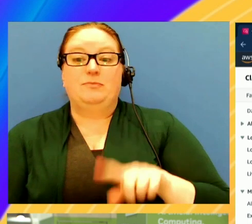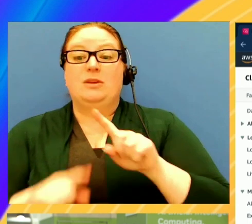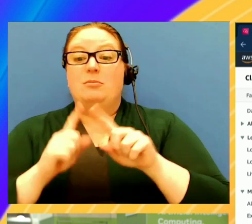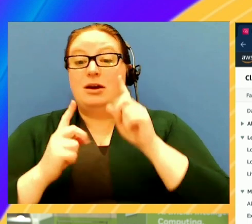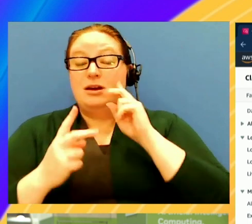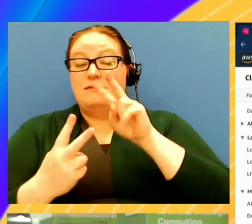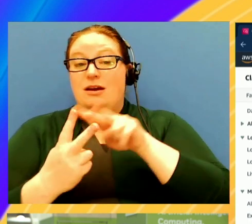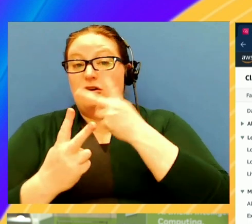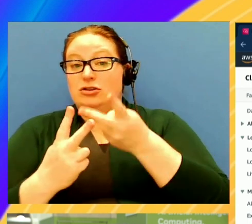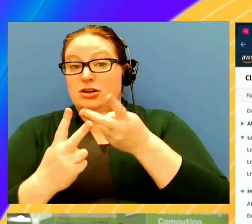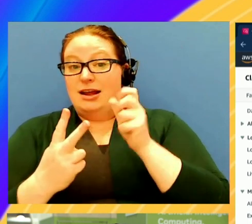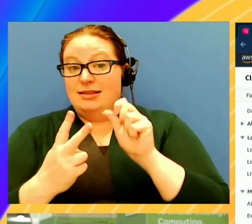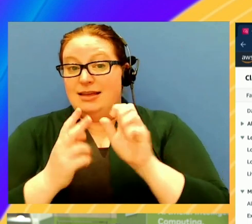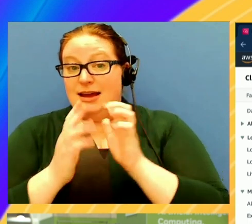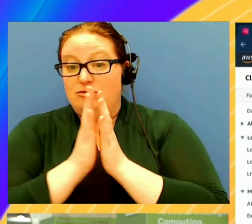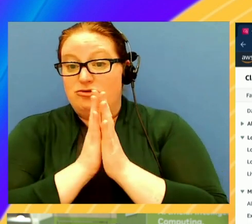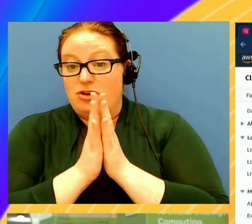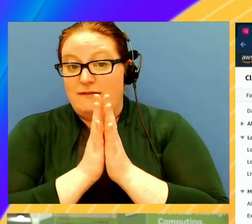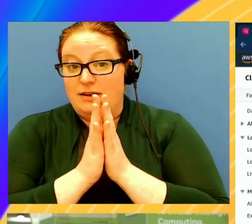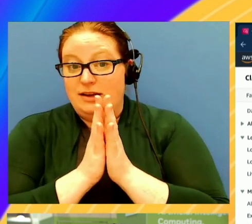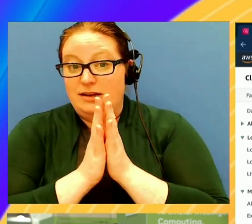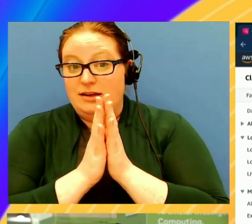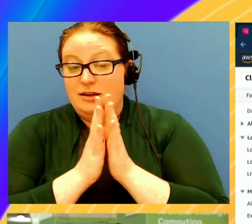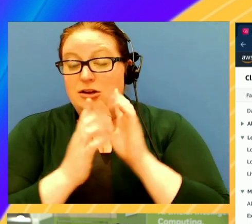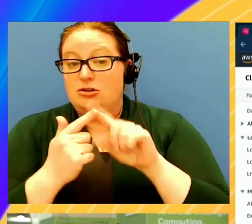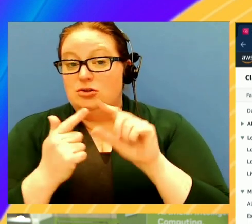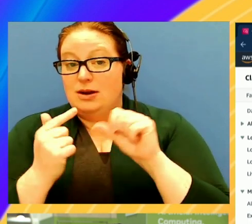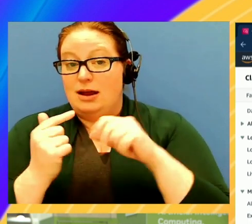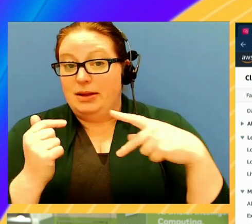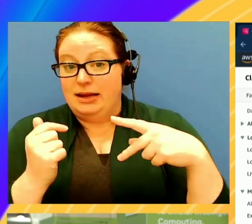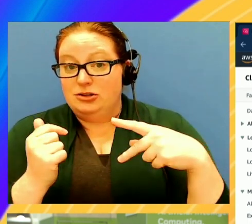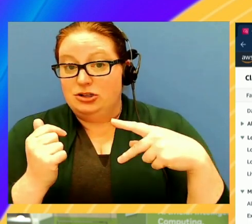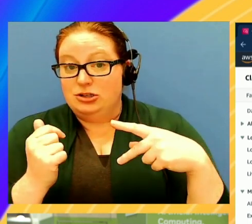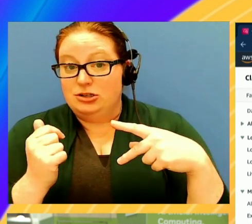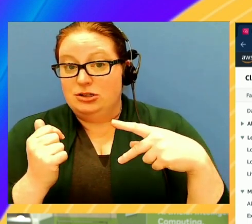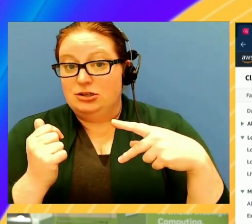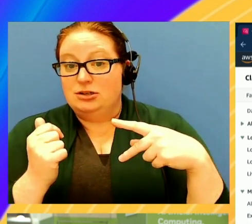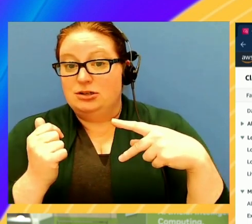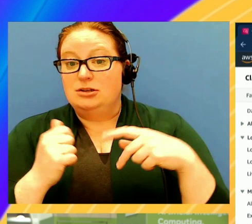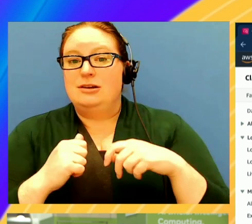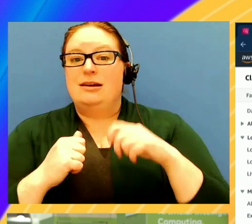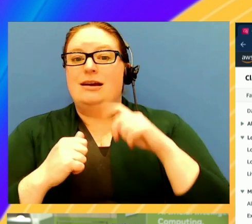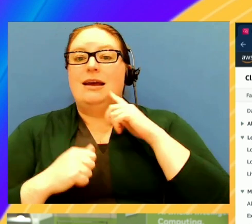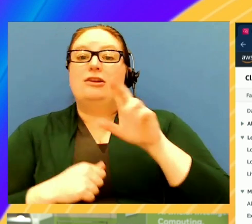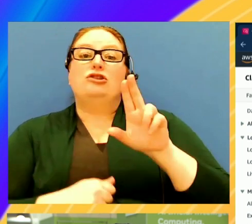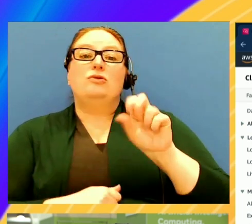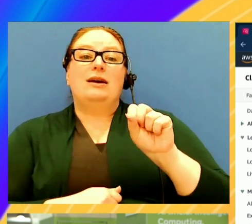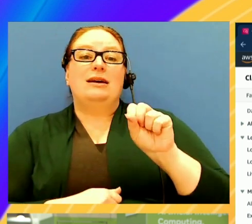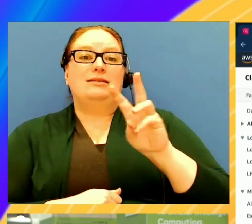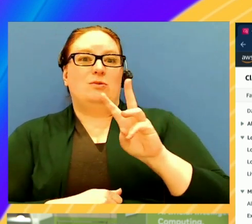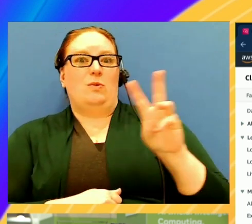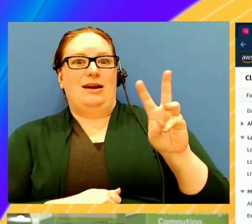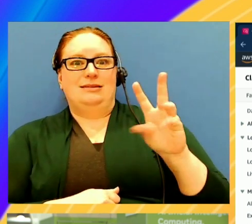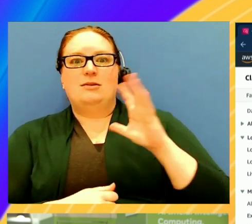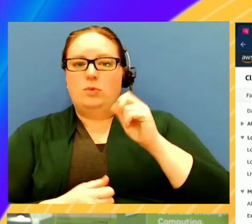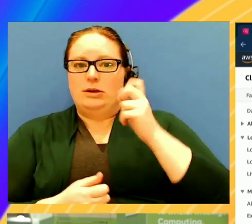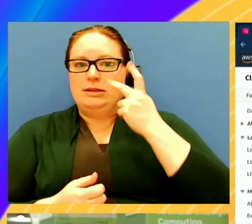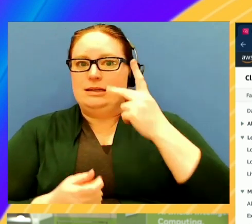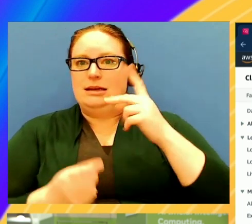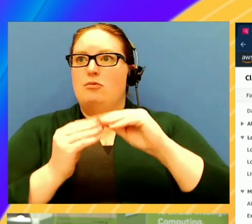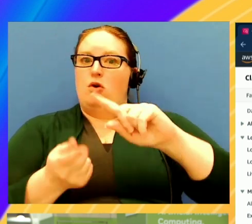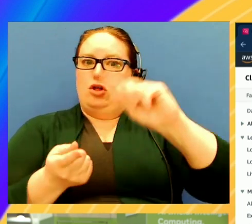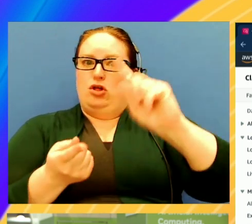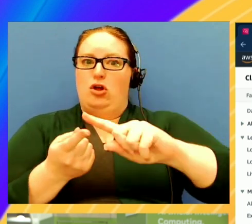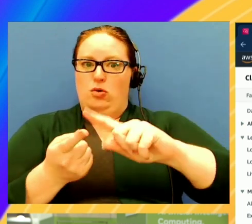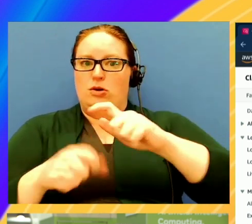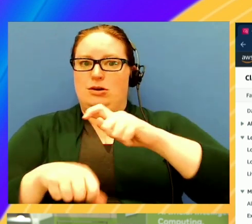that traffic to an application in US West 1 region, they would see a much lower time to first